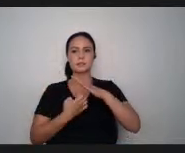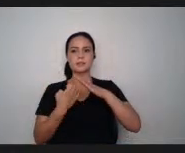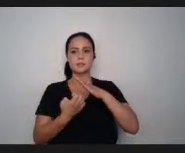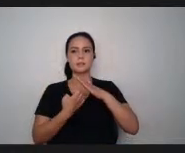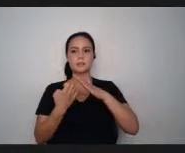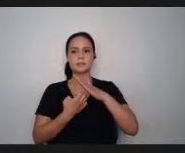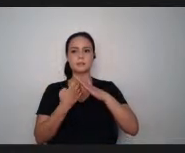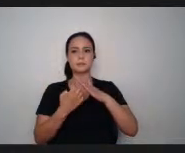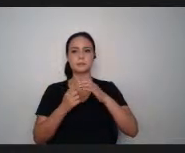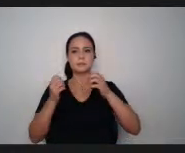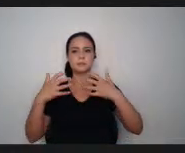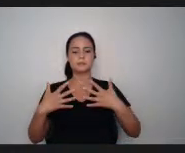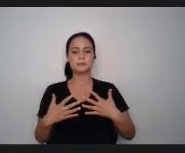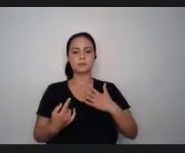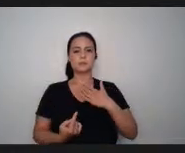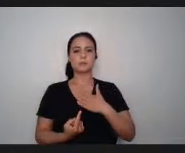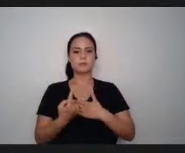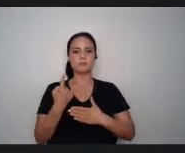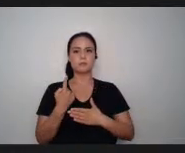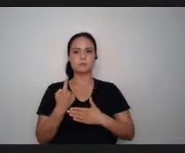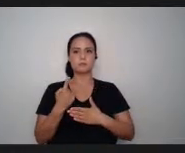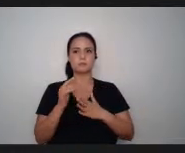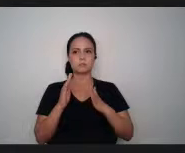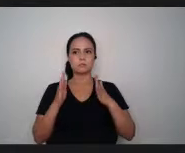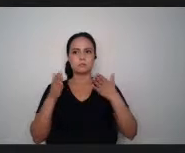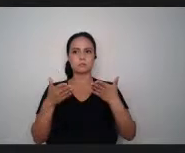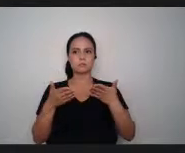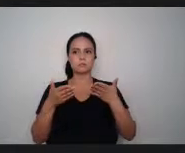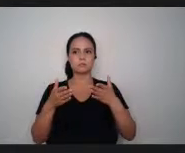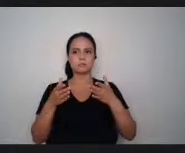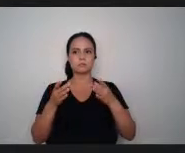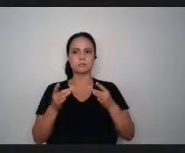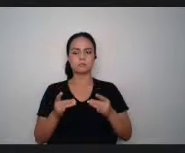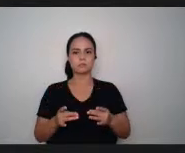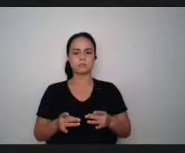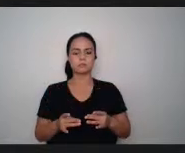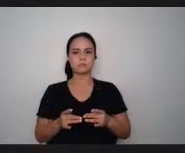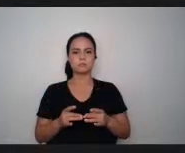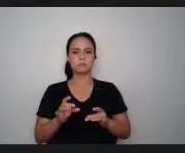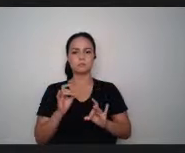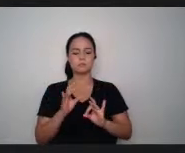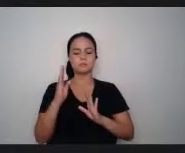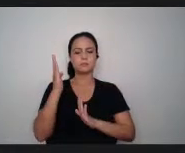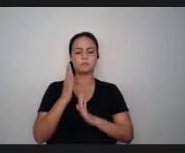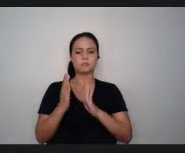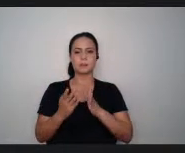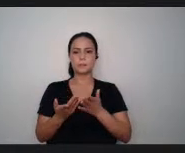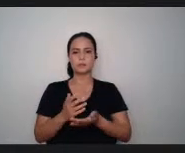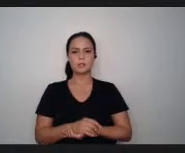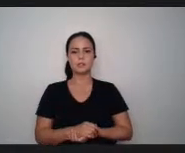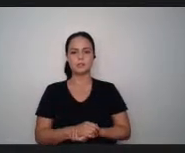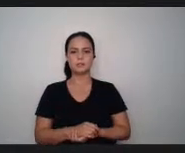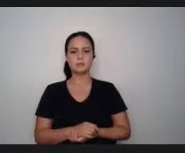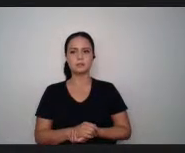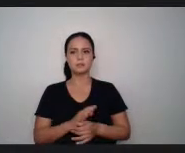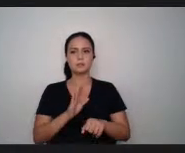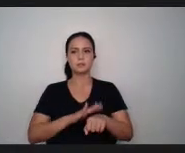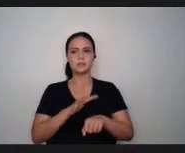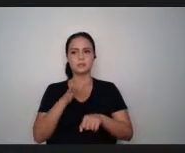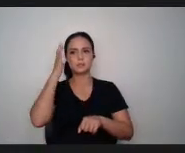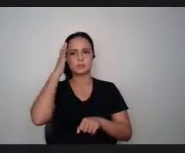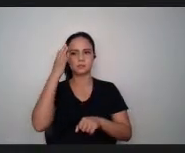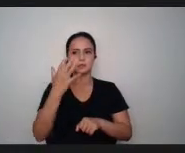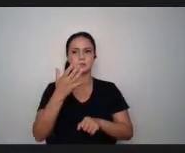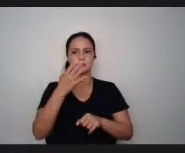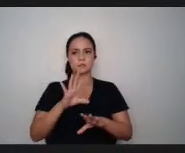the industries that define all the rules. It's subordination, it's very evident.